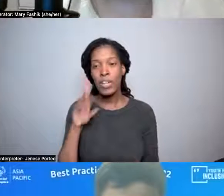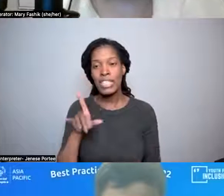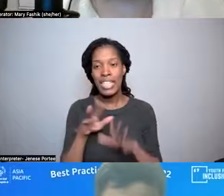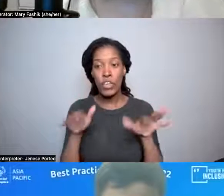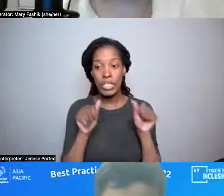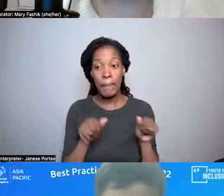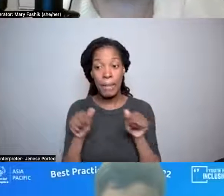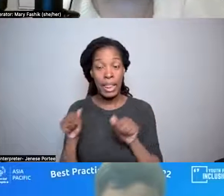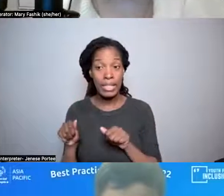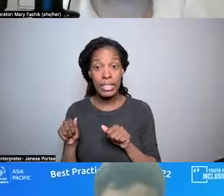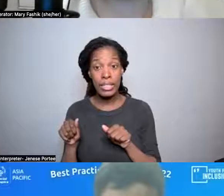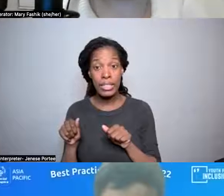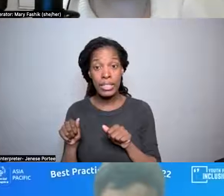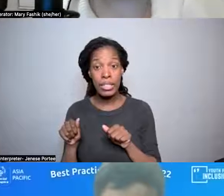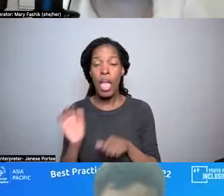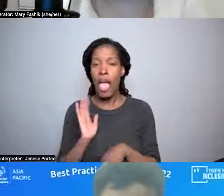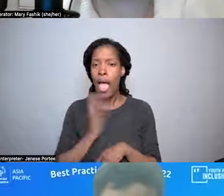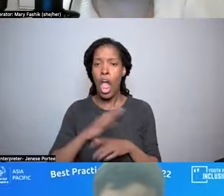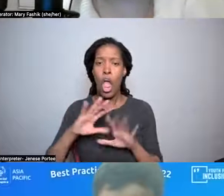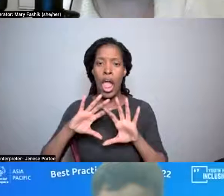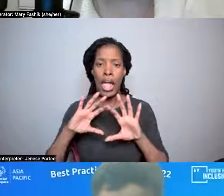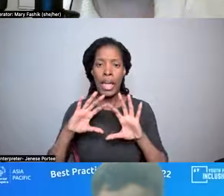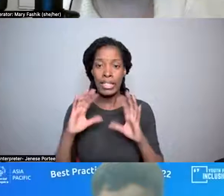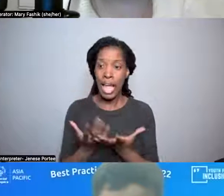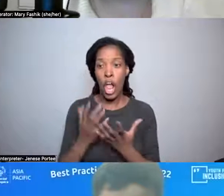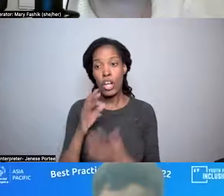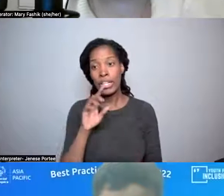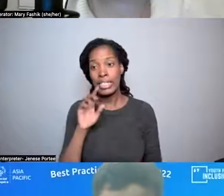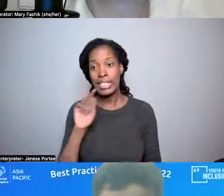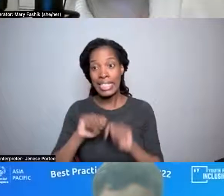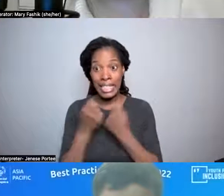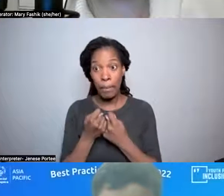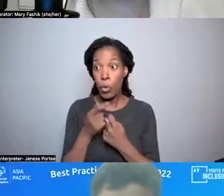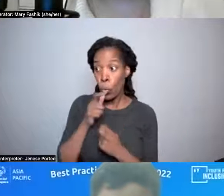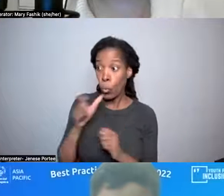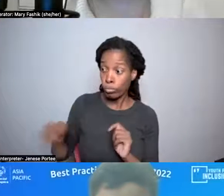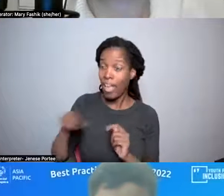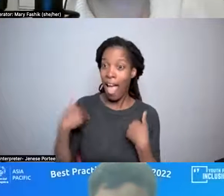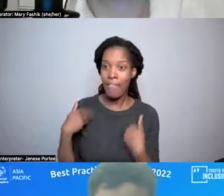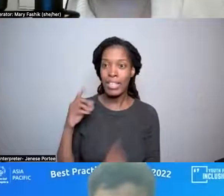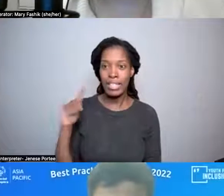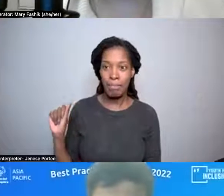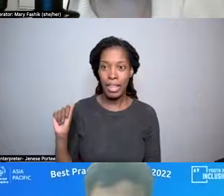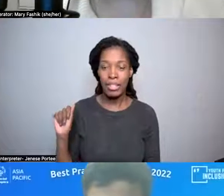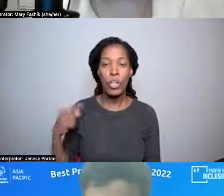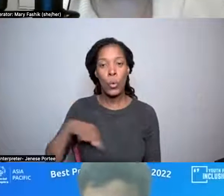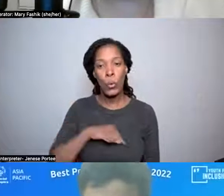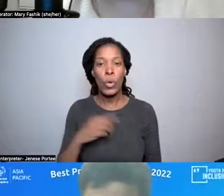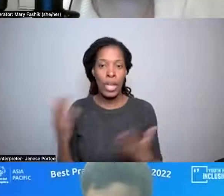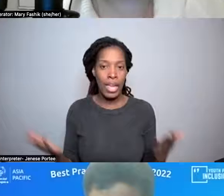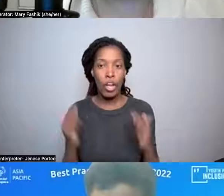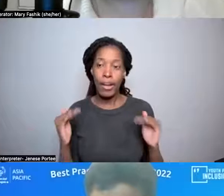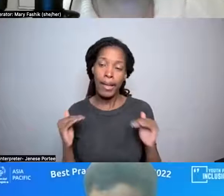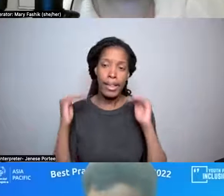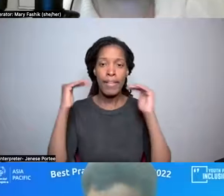Diversability, where our entirely disabled team works to ensure we are elevating